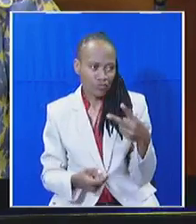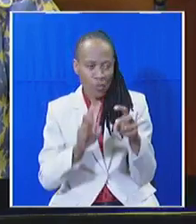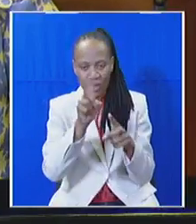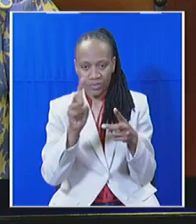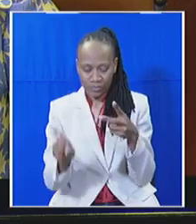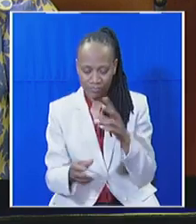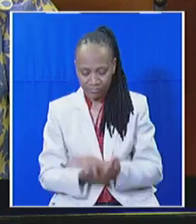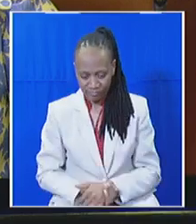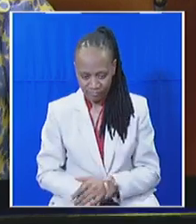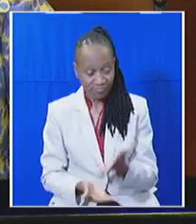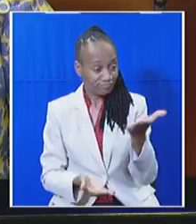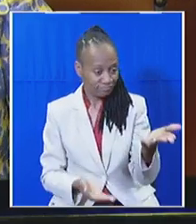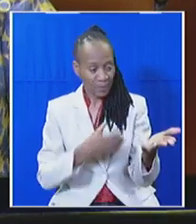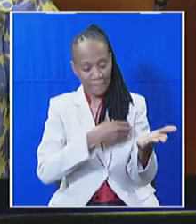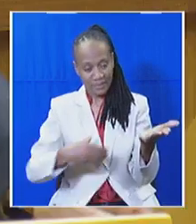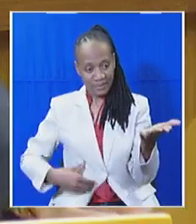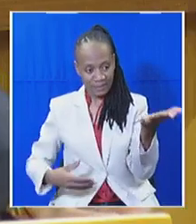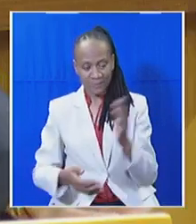The Honorable the President.